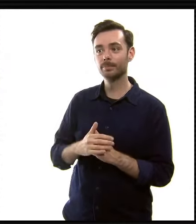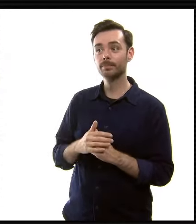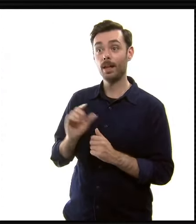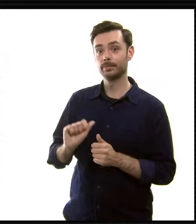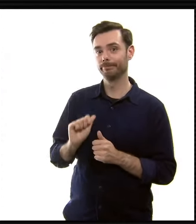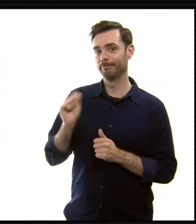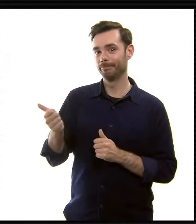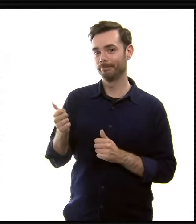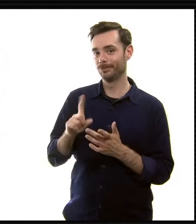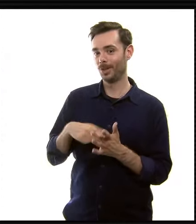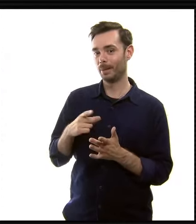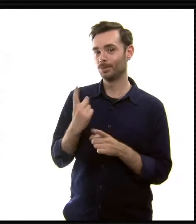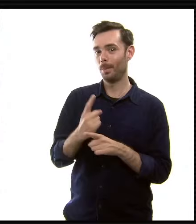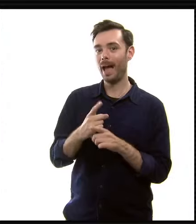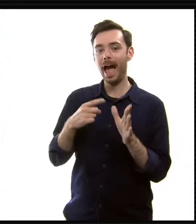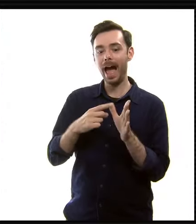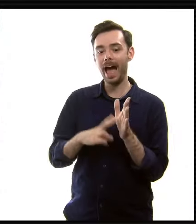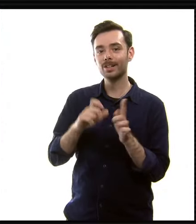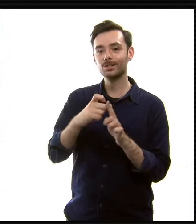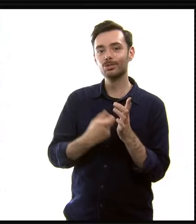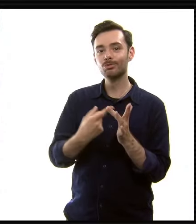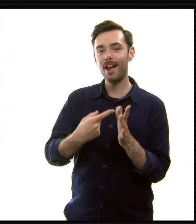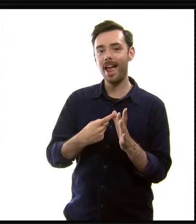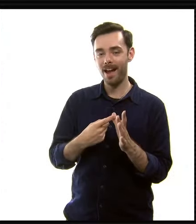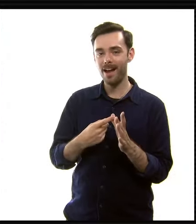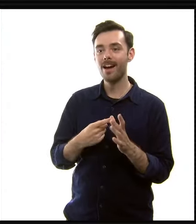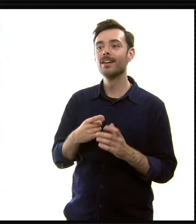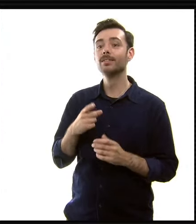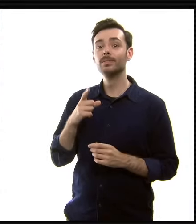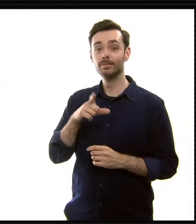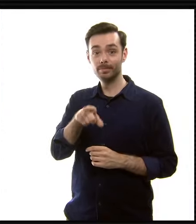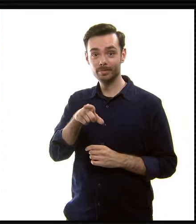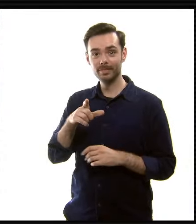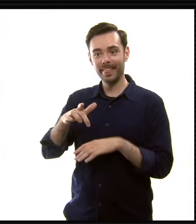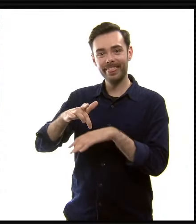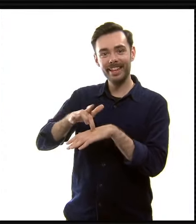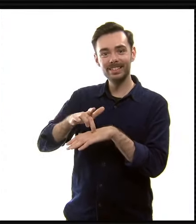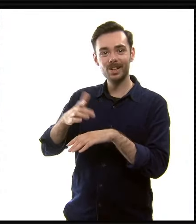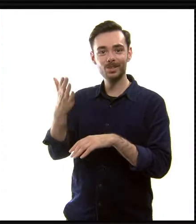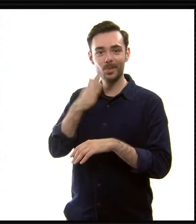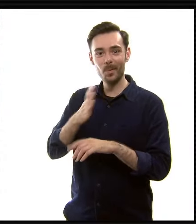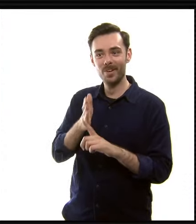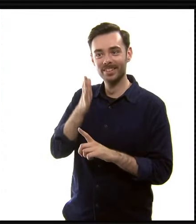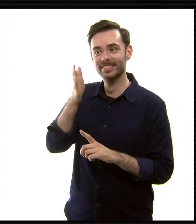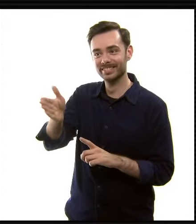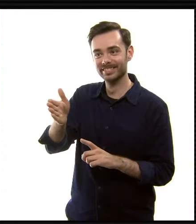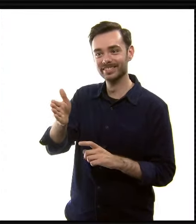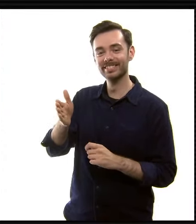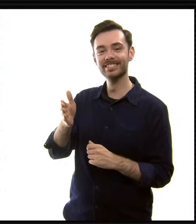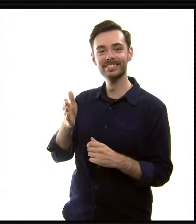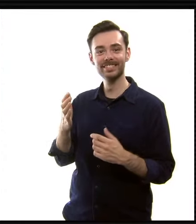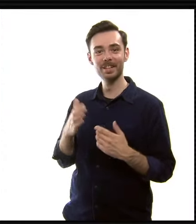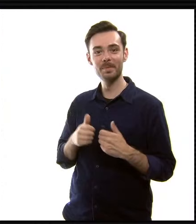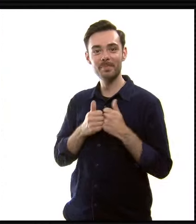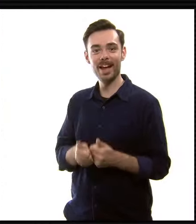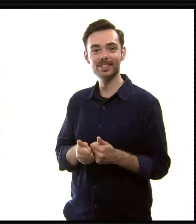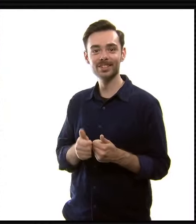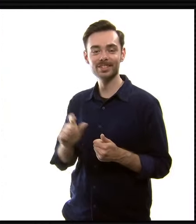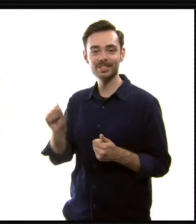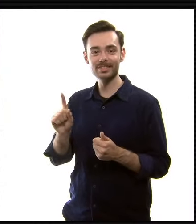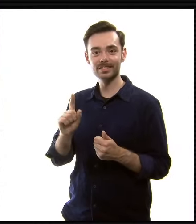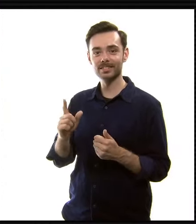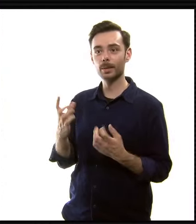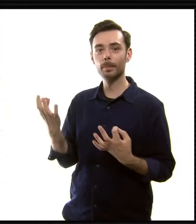Yes. So Andrea, she's off to theatre school to pursue her passion in learning everything about the